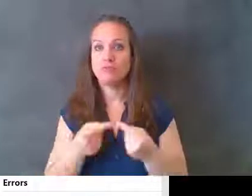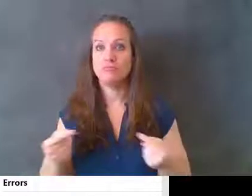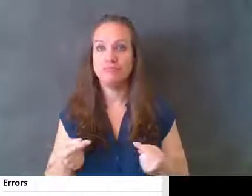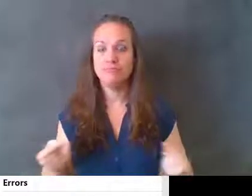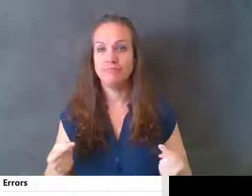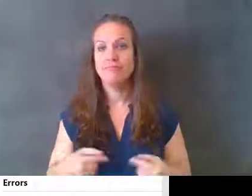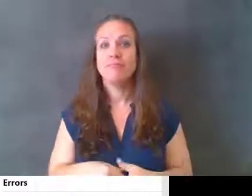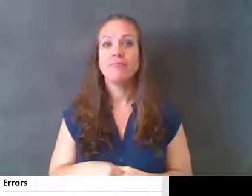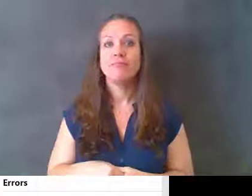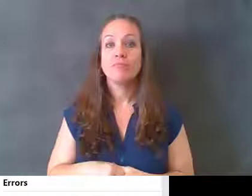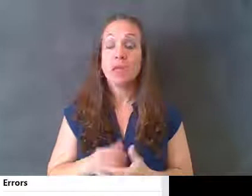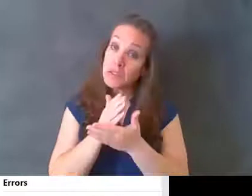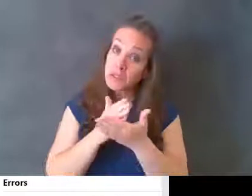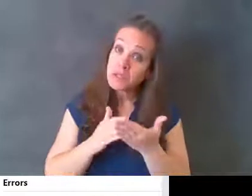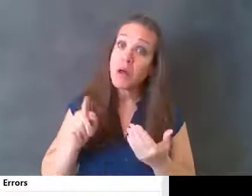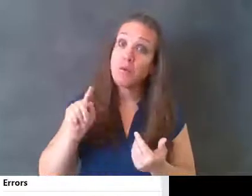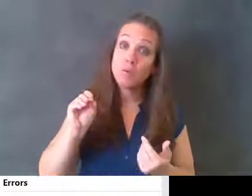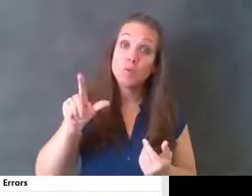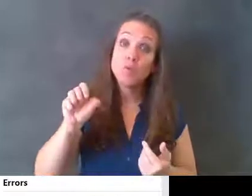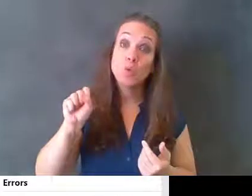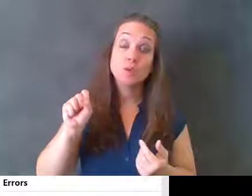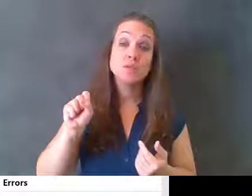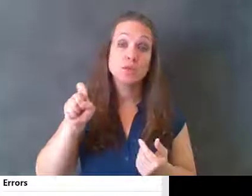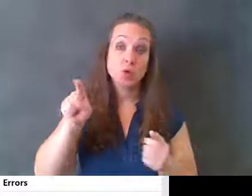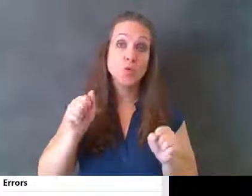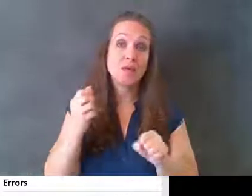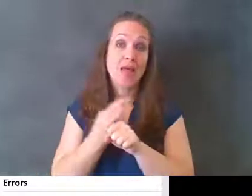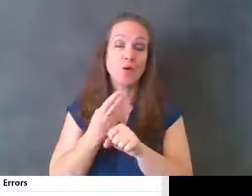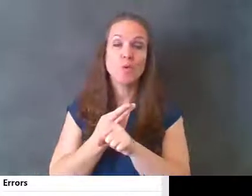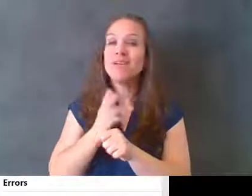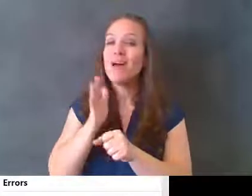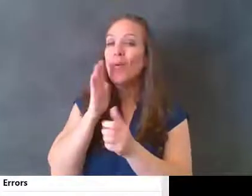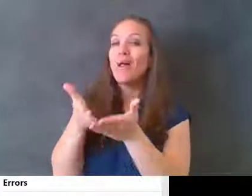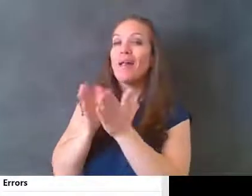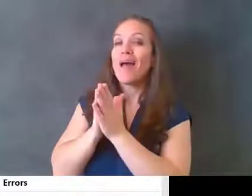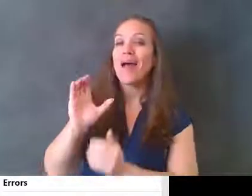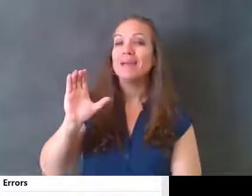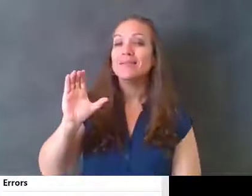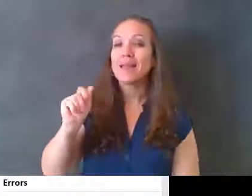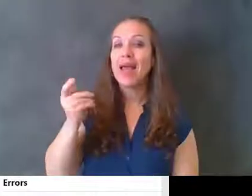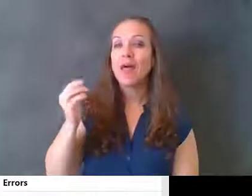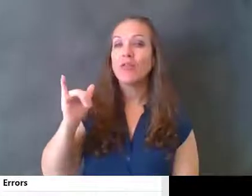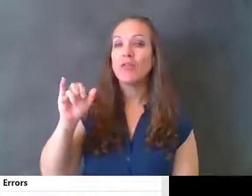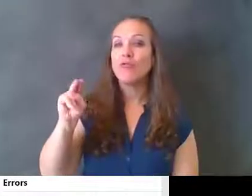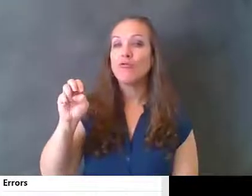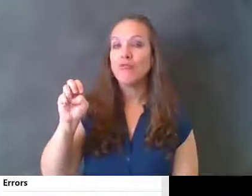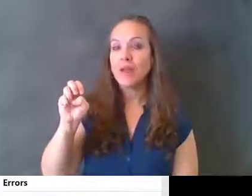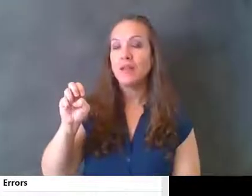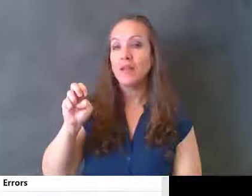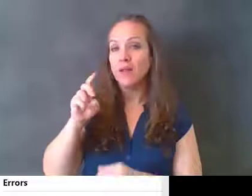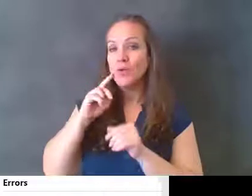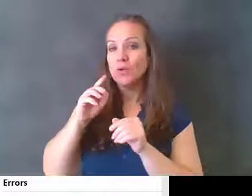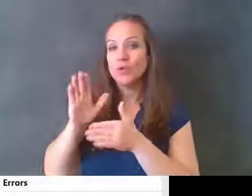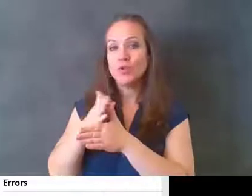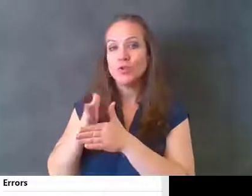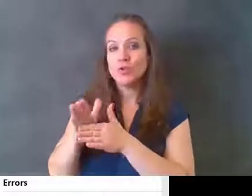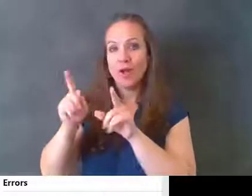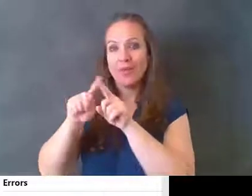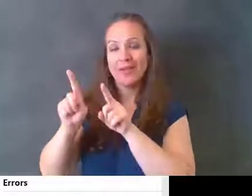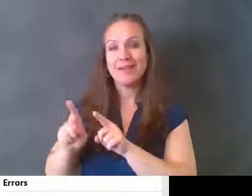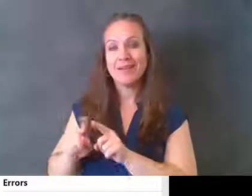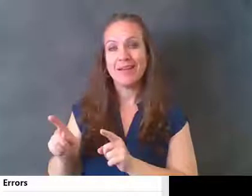use. So if we can share in the chat, Catherine, the links, there's one that's called the Paciello Group's Color